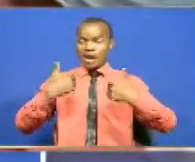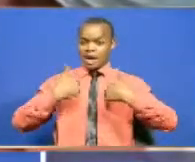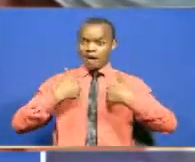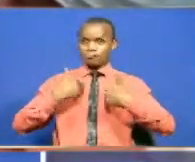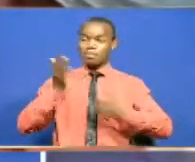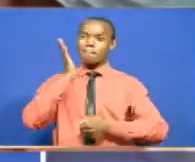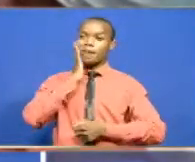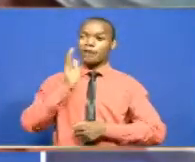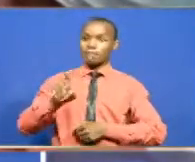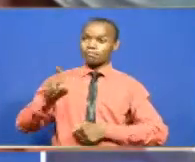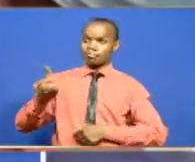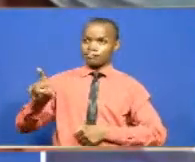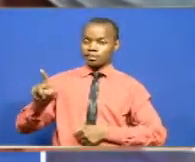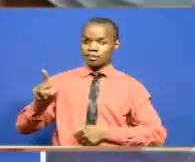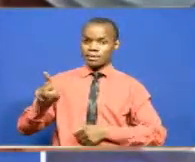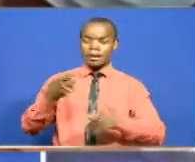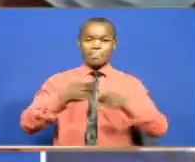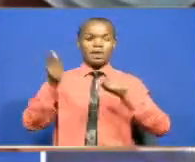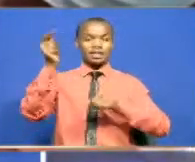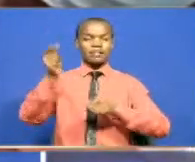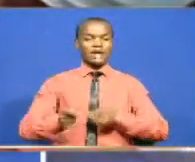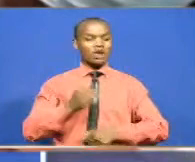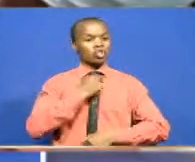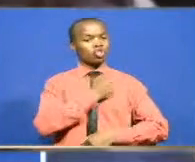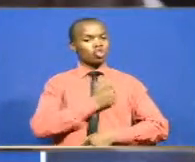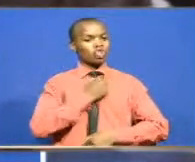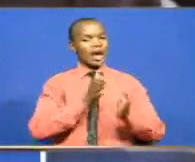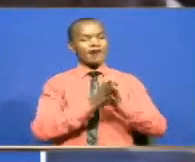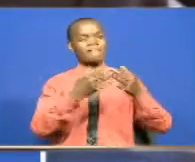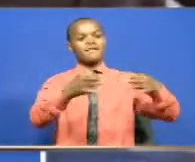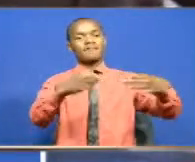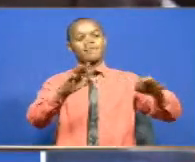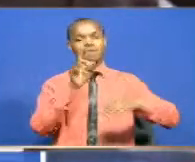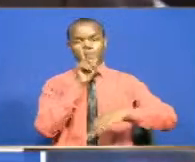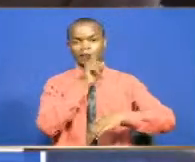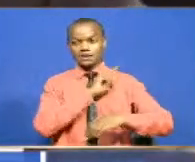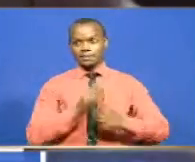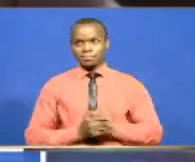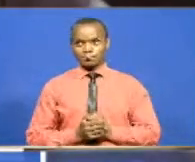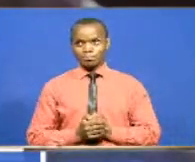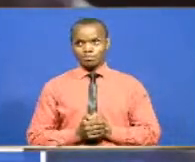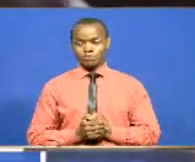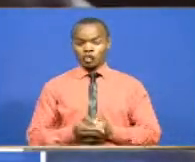who was, however, pardoned by resident magistrate Oscar Wanyaga.